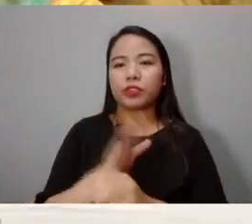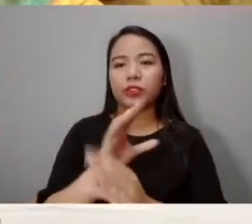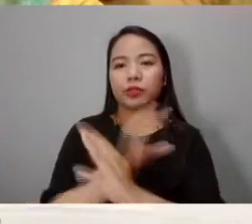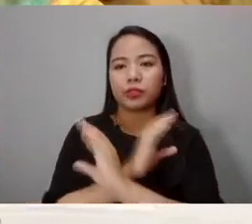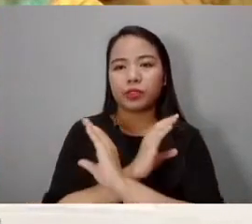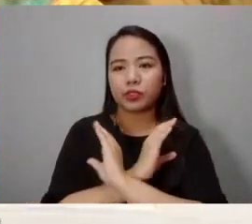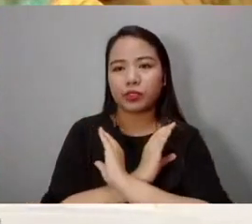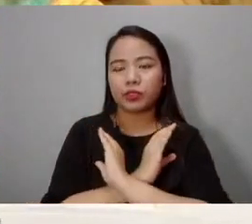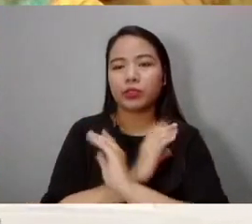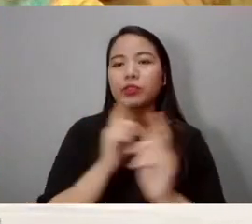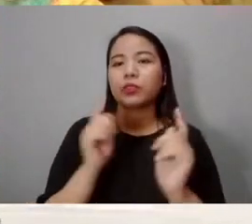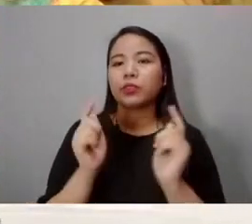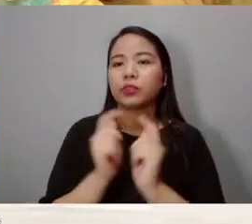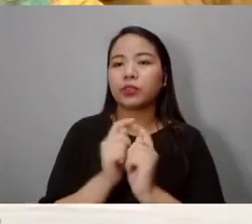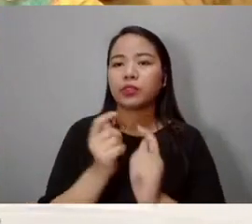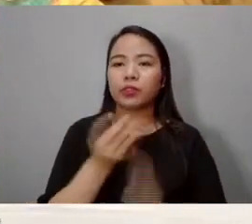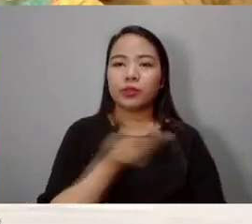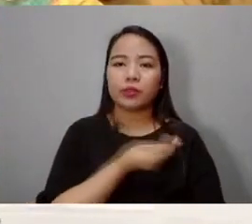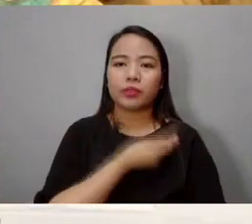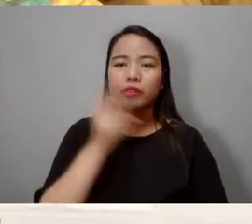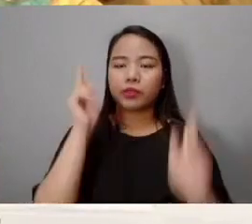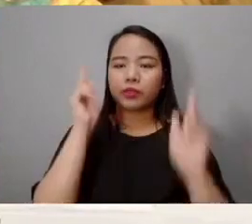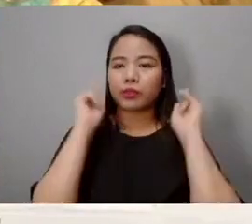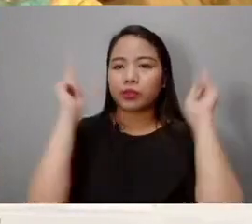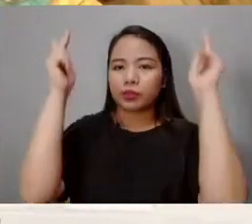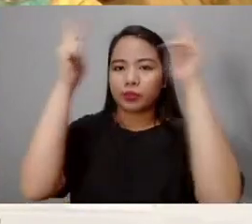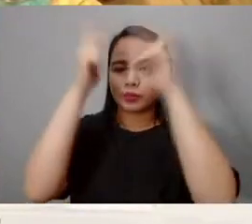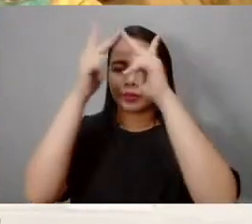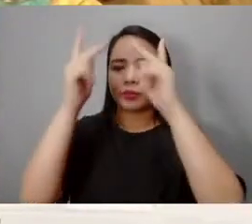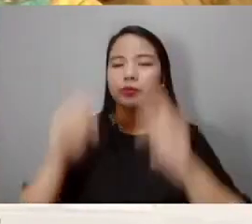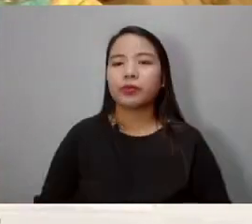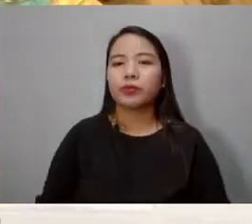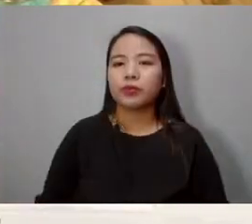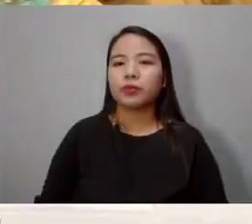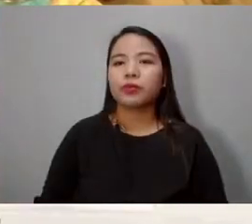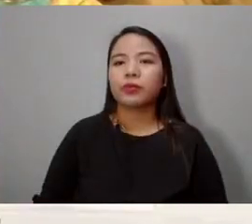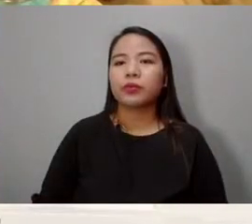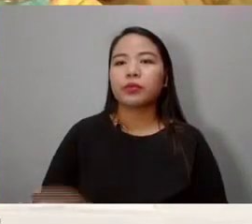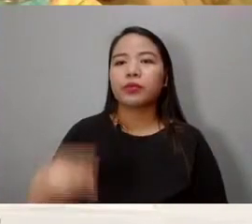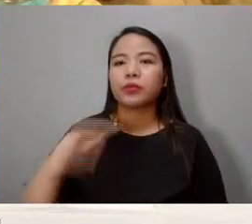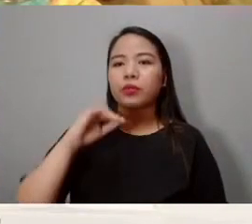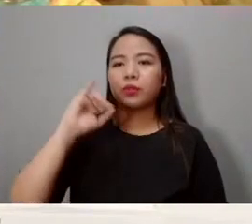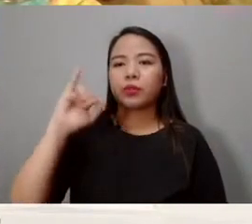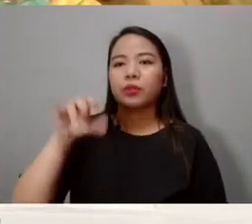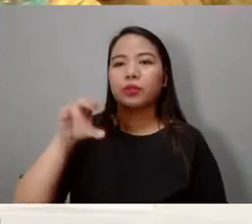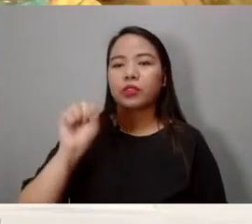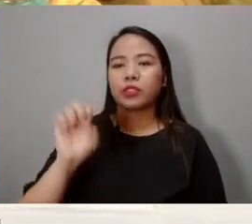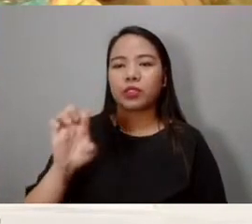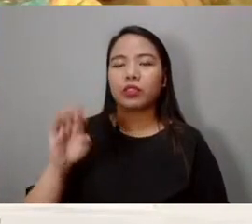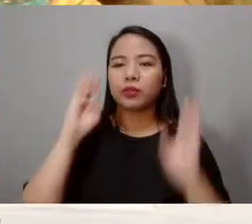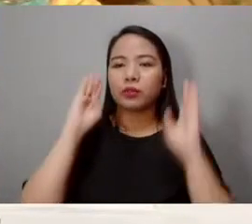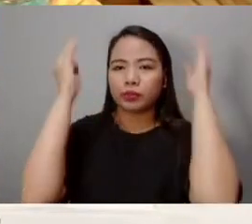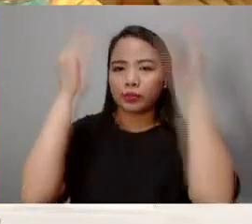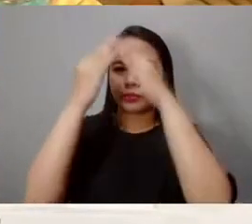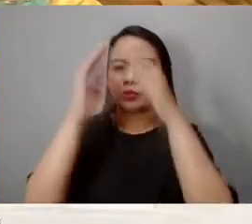charity, together with Francis, our Pope, Jose, our Bishop, and all the